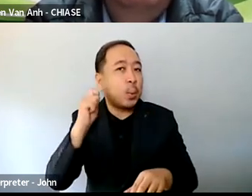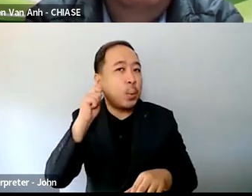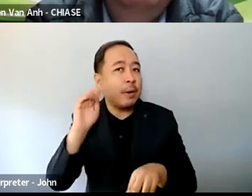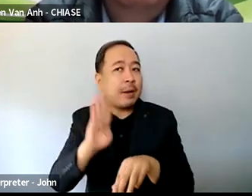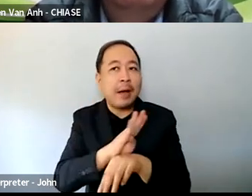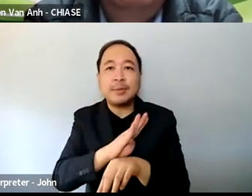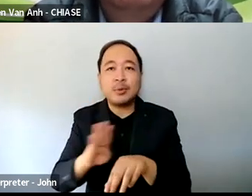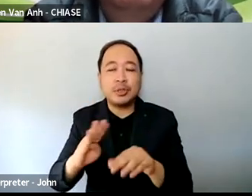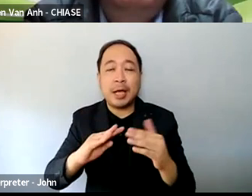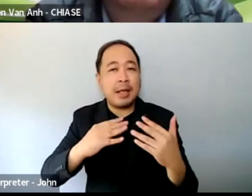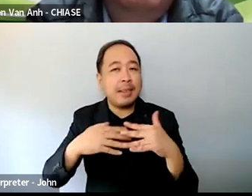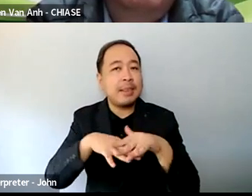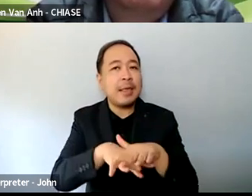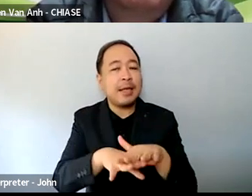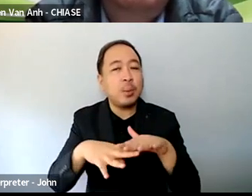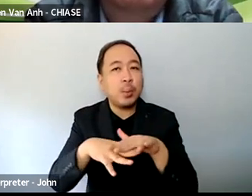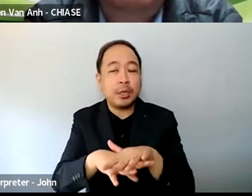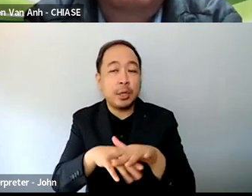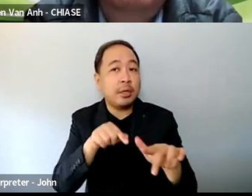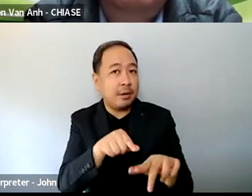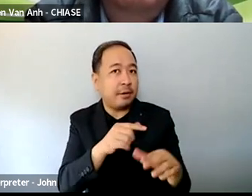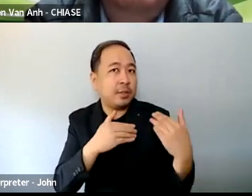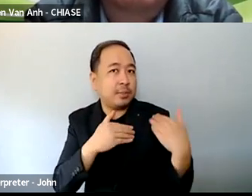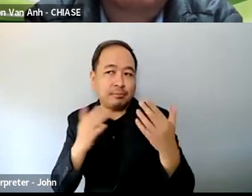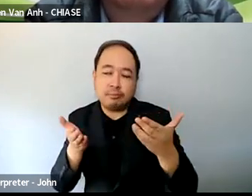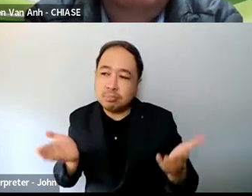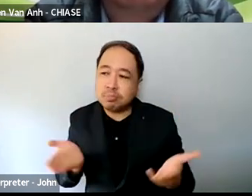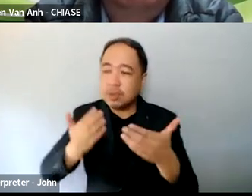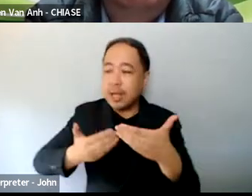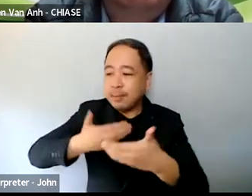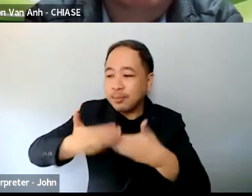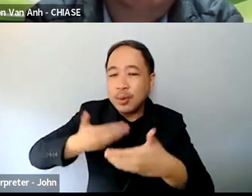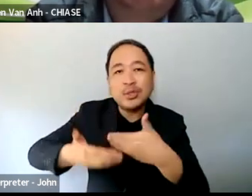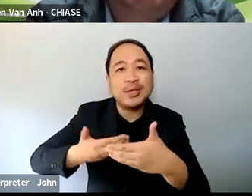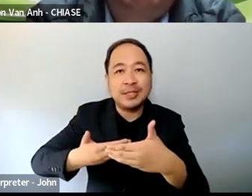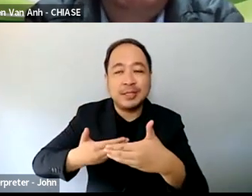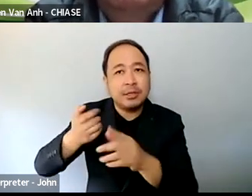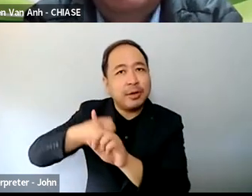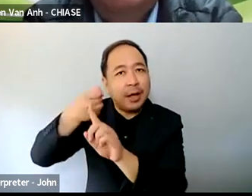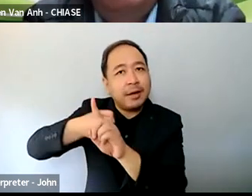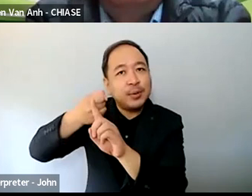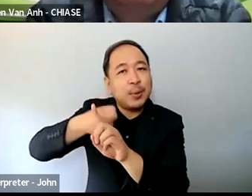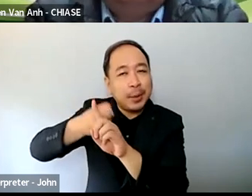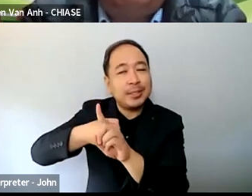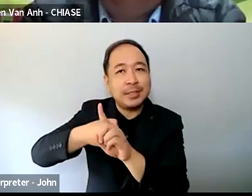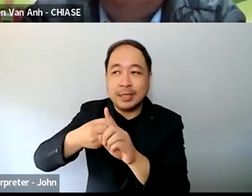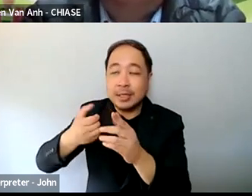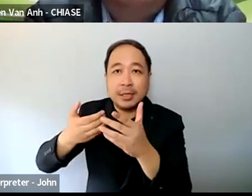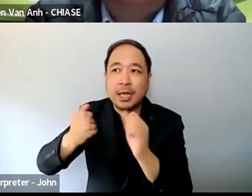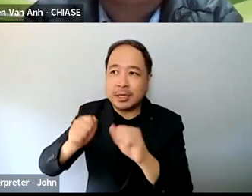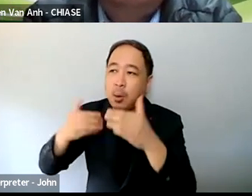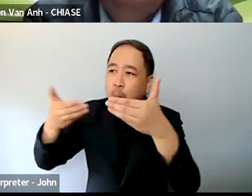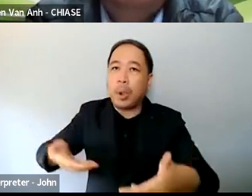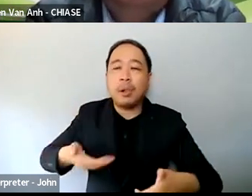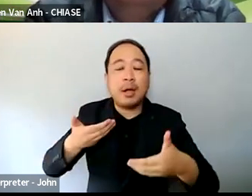a coalition of women entrepreneurs who really engage ASEAN processes, not just in pushing and widening spaces for women